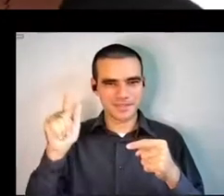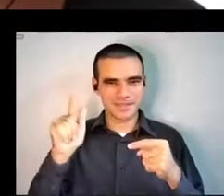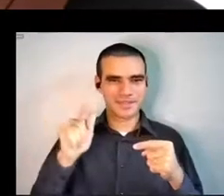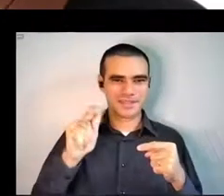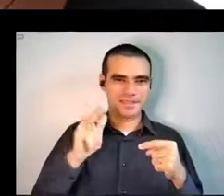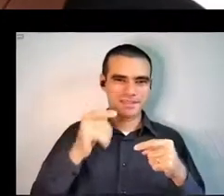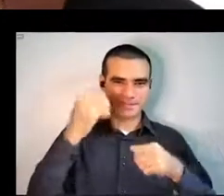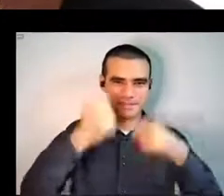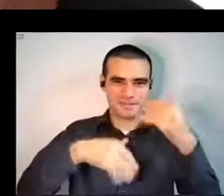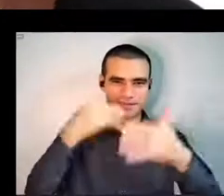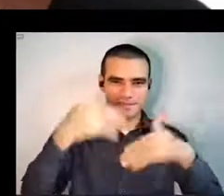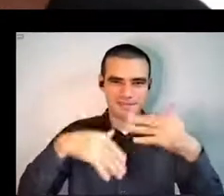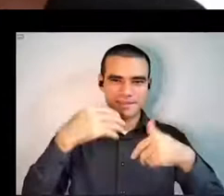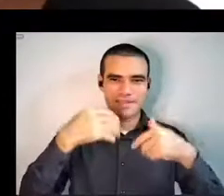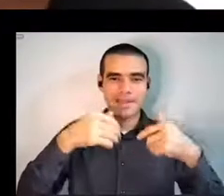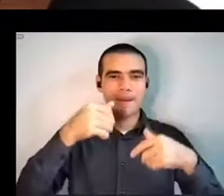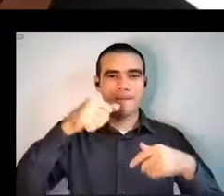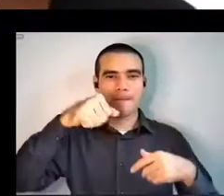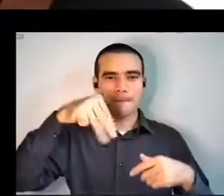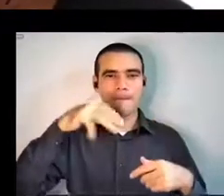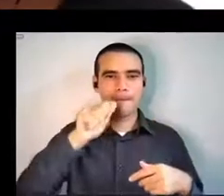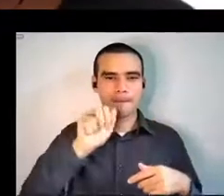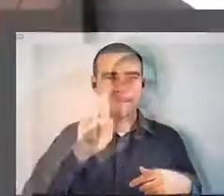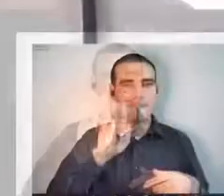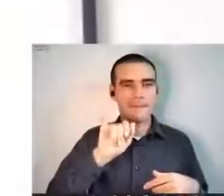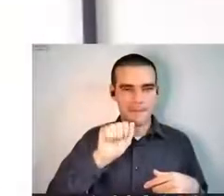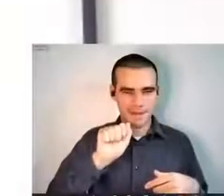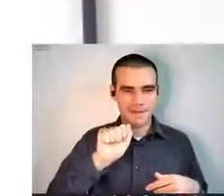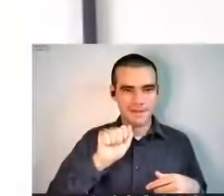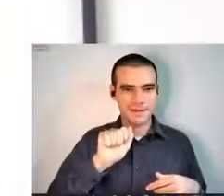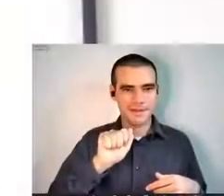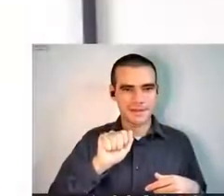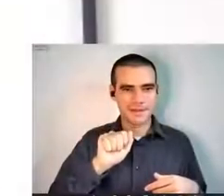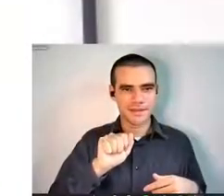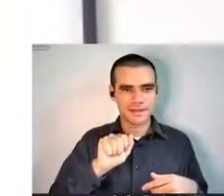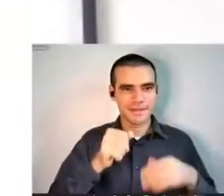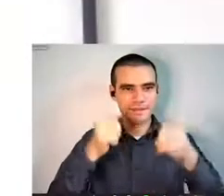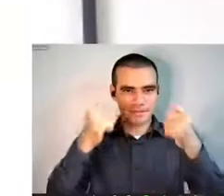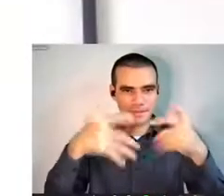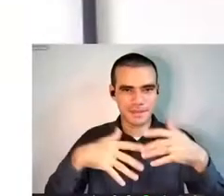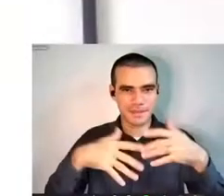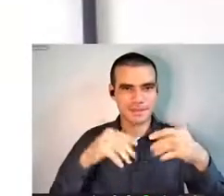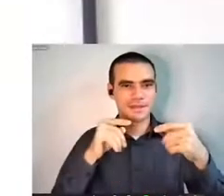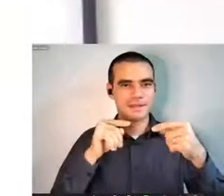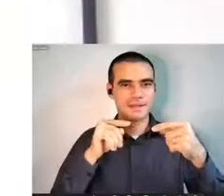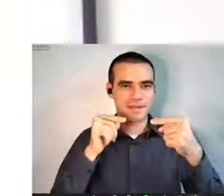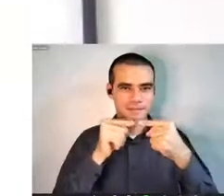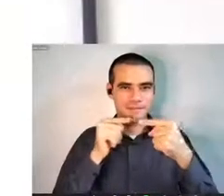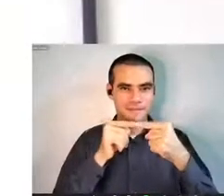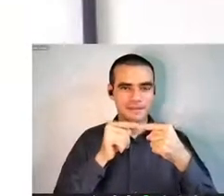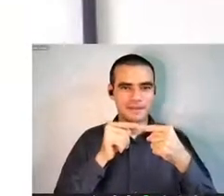speech, with the comments that will come from Maria Olivia Simão.